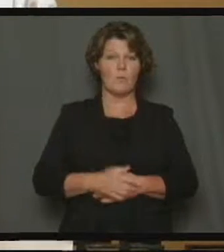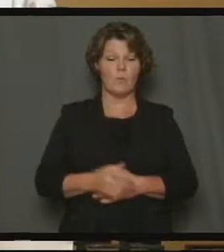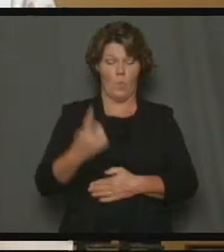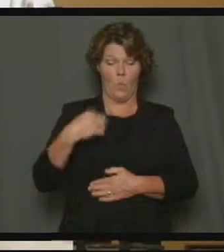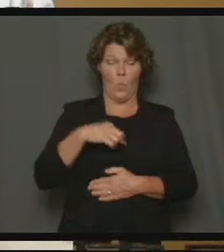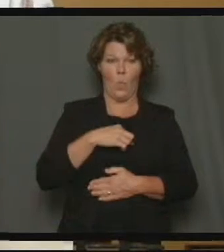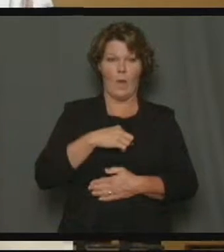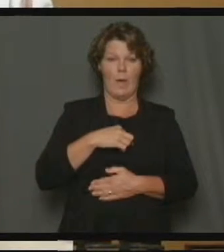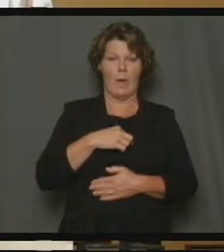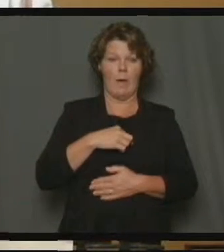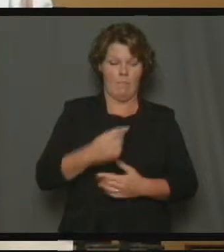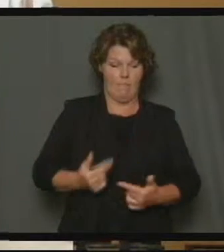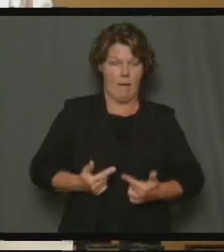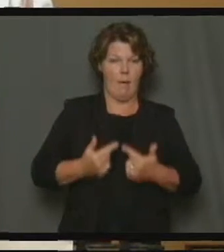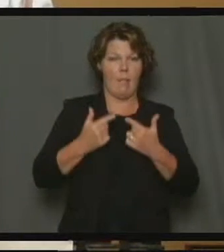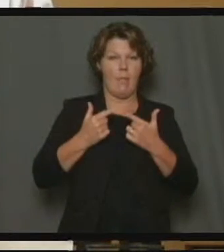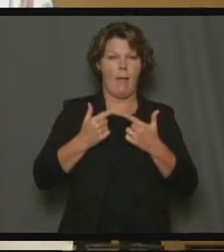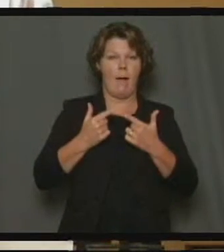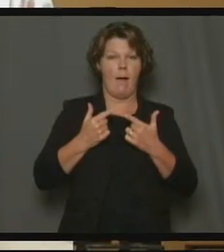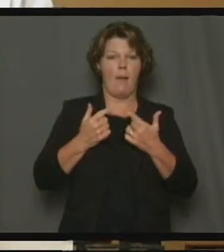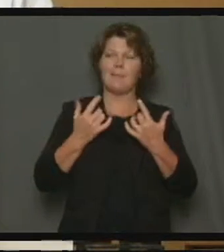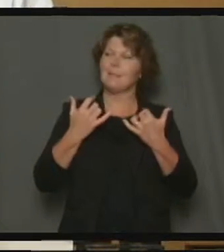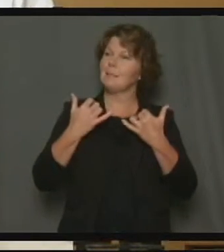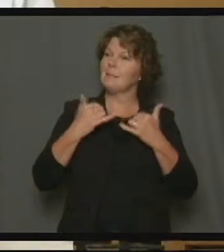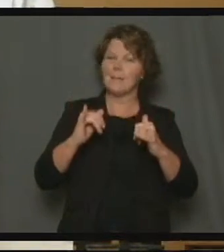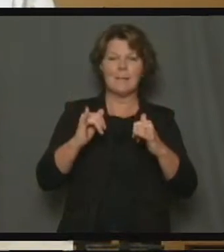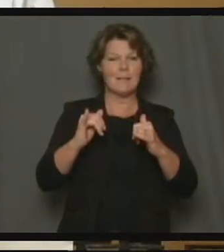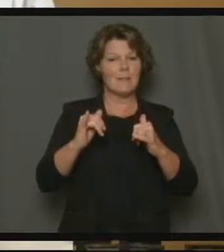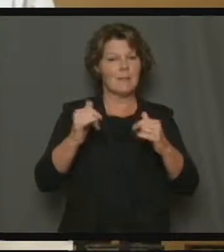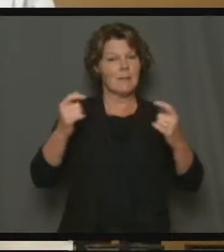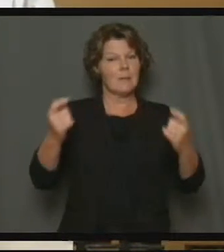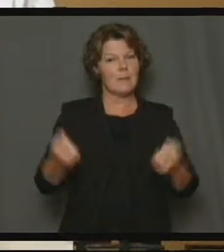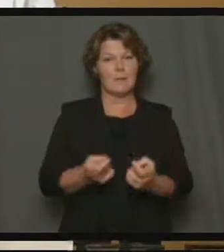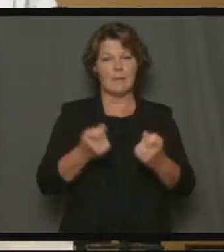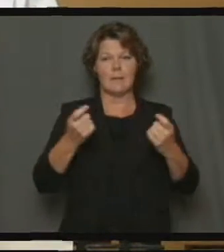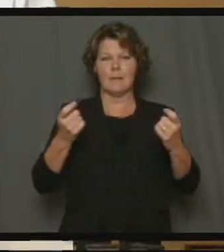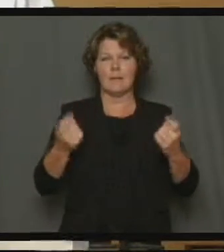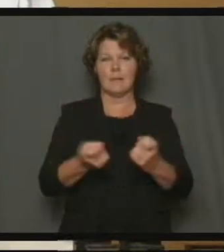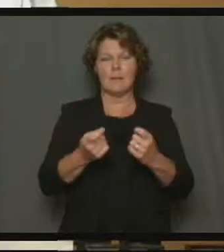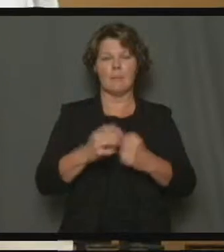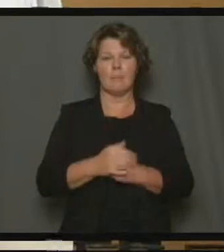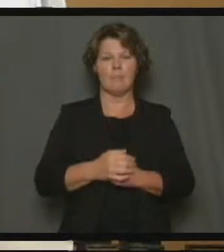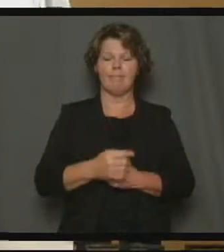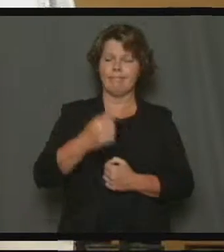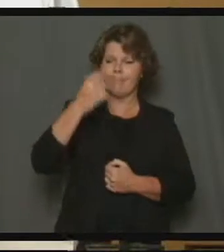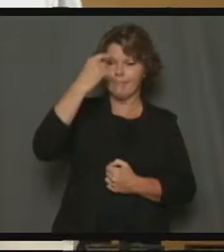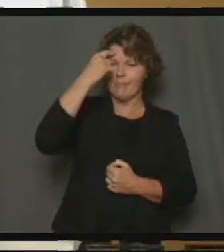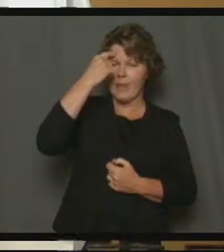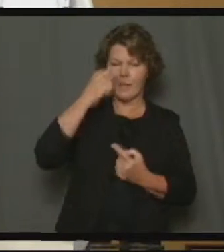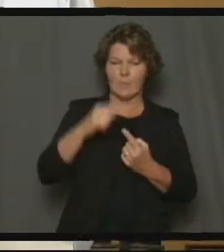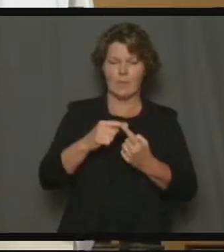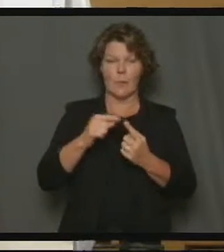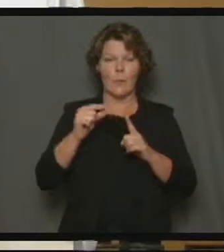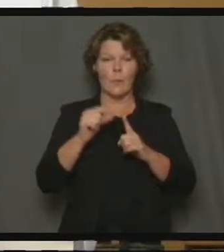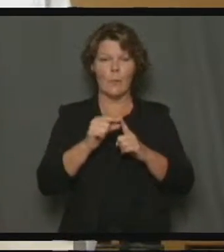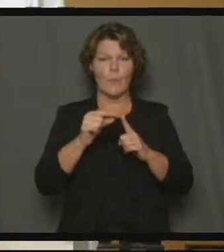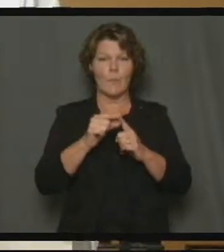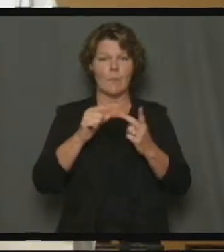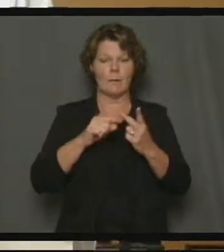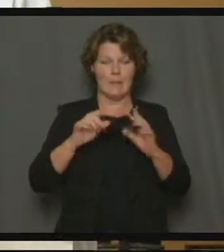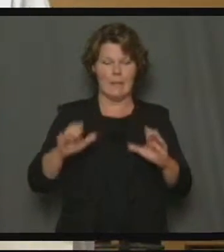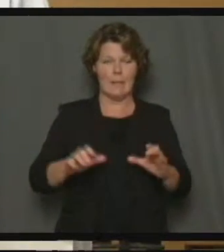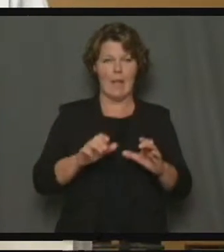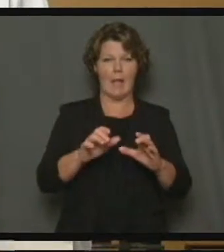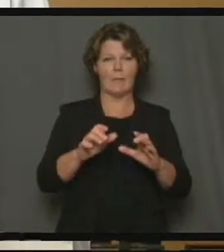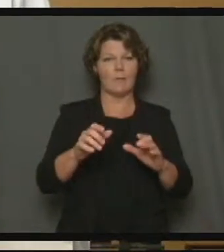are alive, we still sin in all of our thoughts and words and